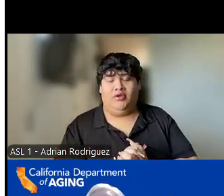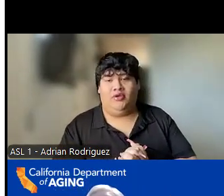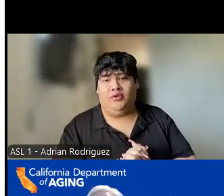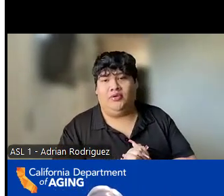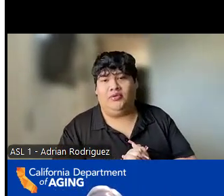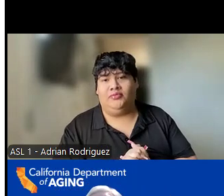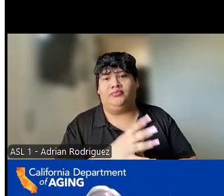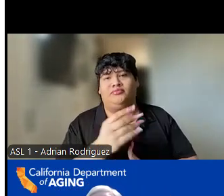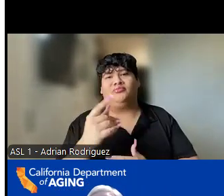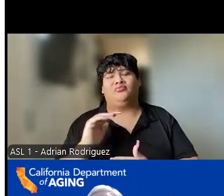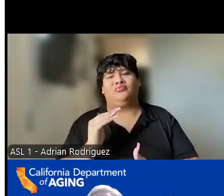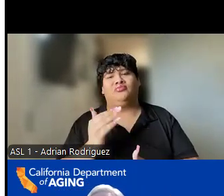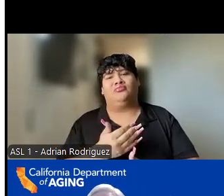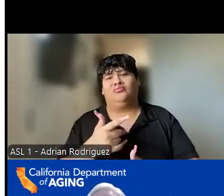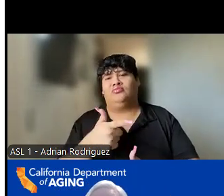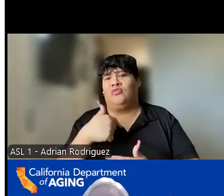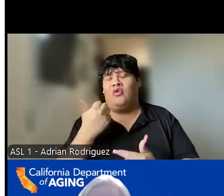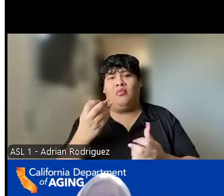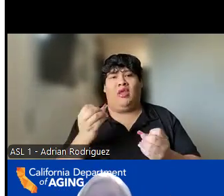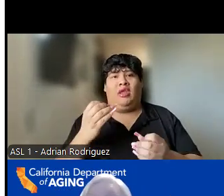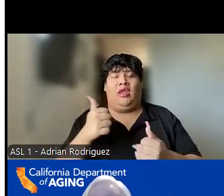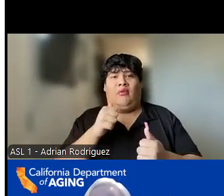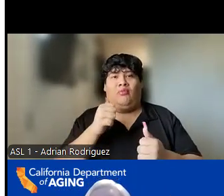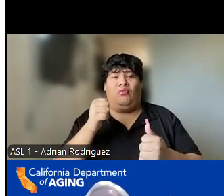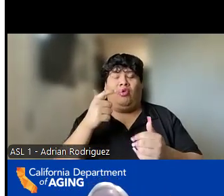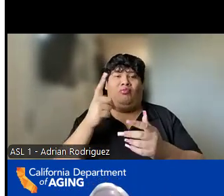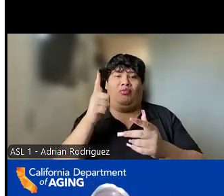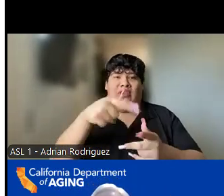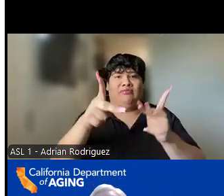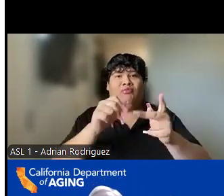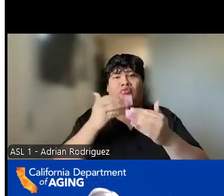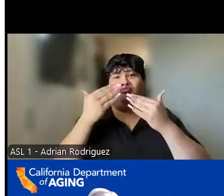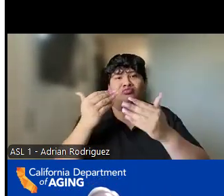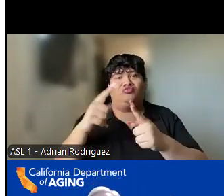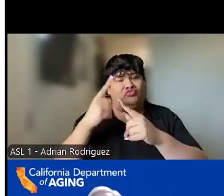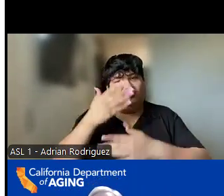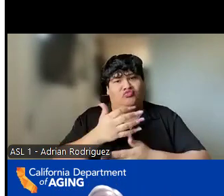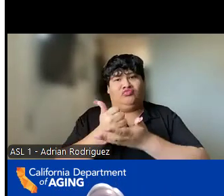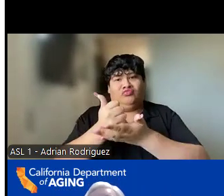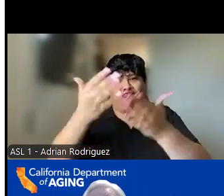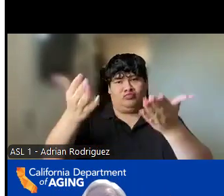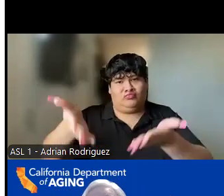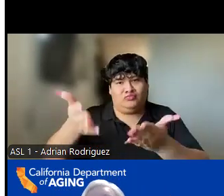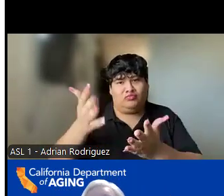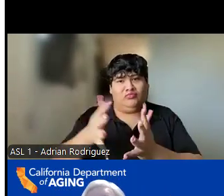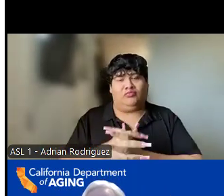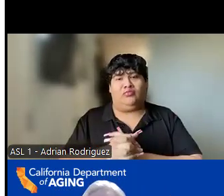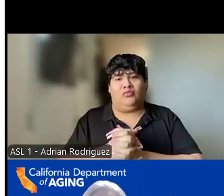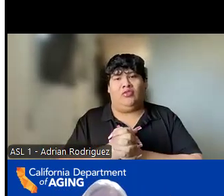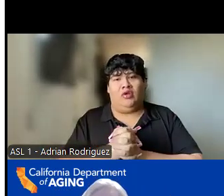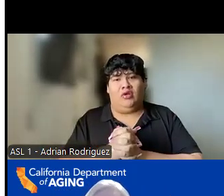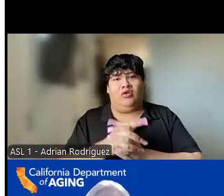And we wouldn't be able to fulfill this purpose without our esteemed